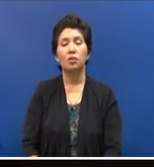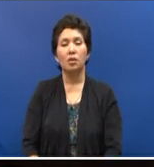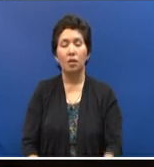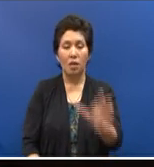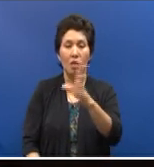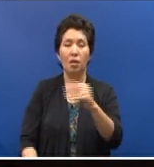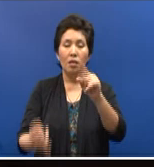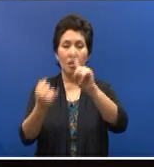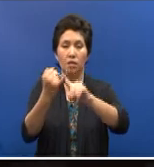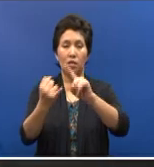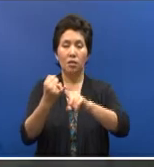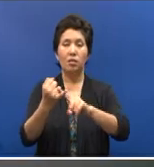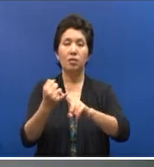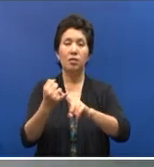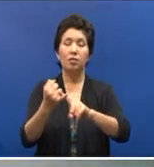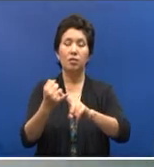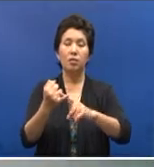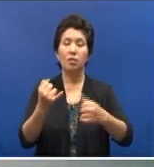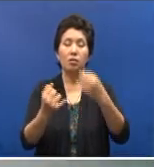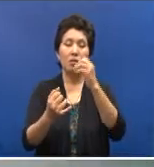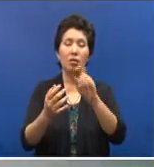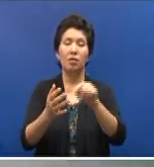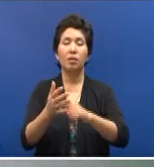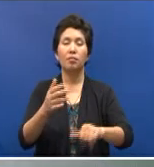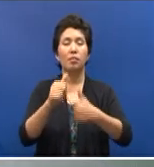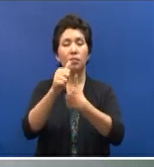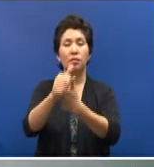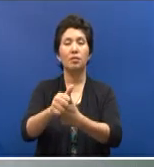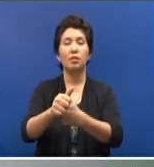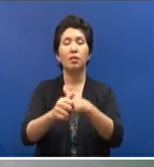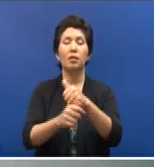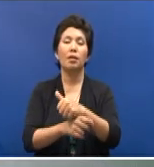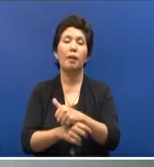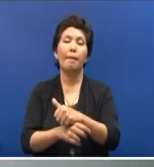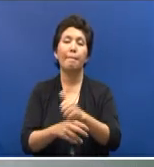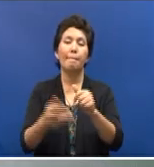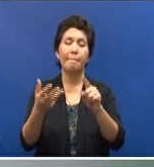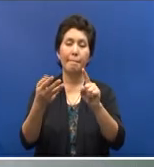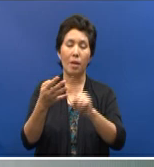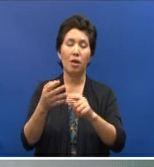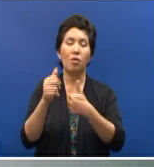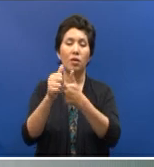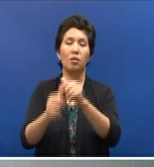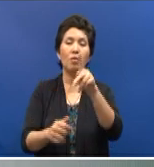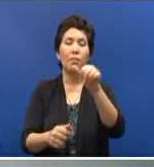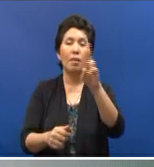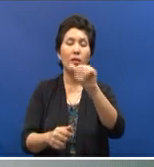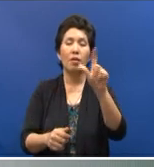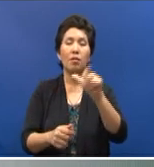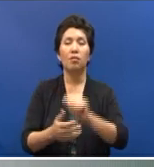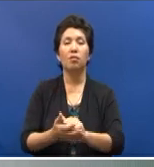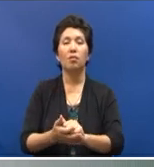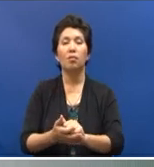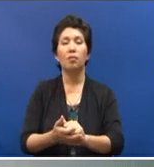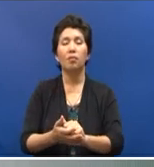Okay, the last political organization which is based on state system. According to Ferrero, okay, a